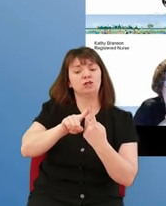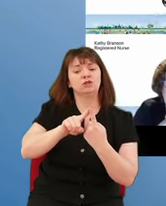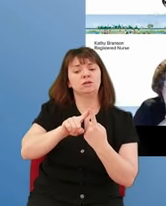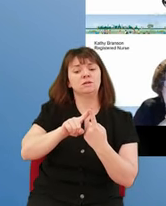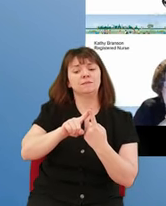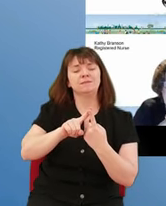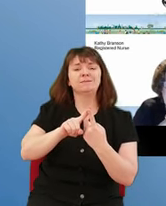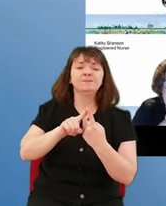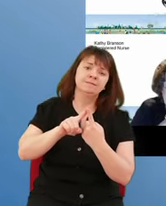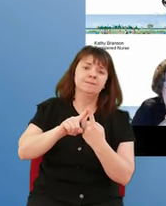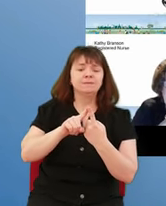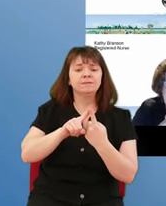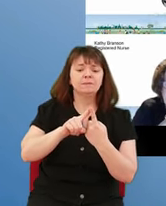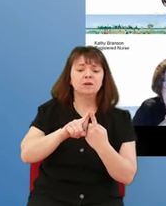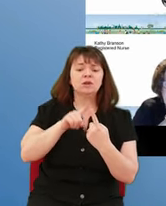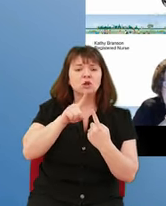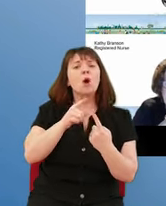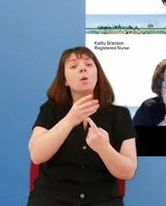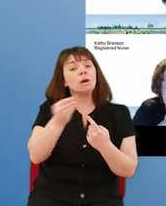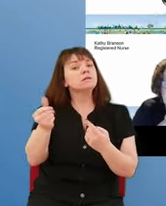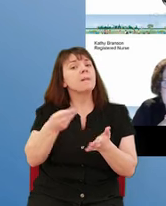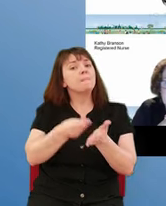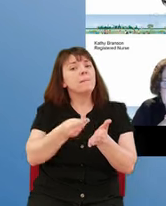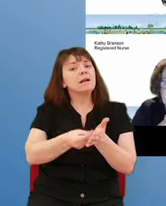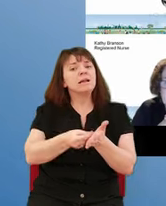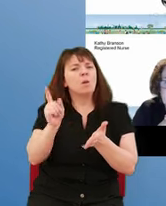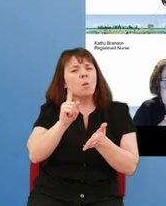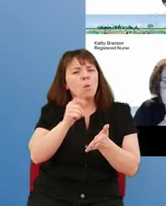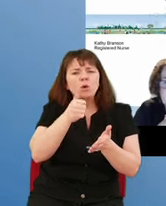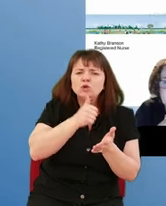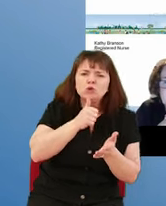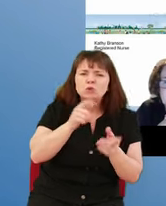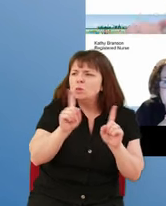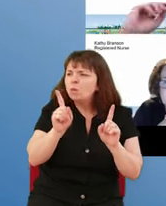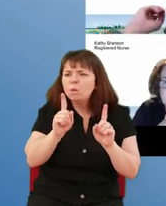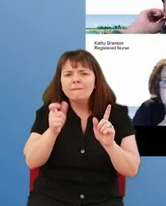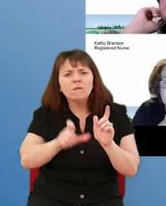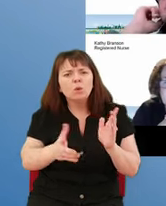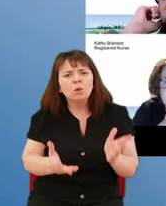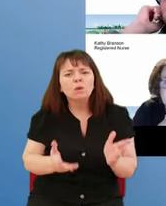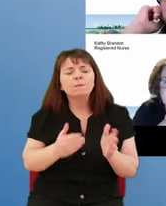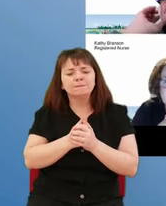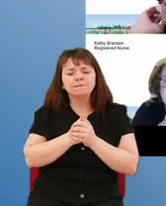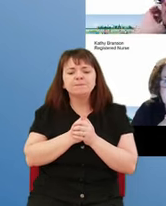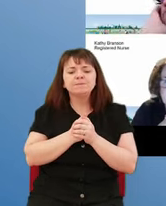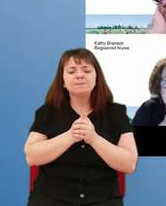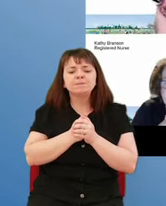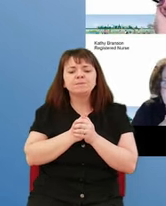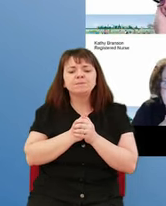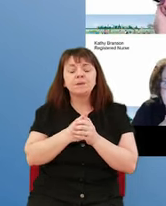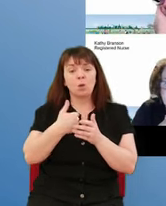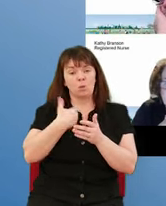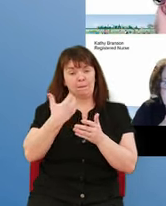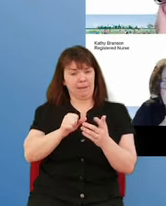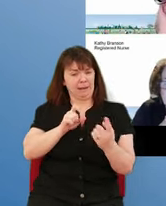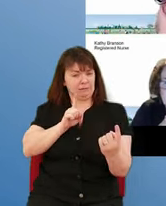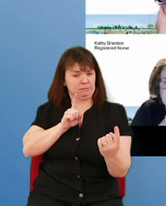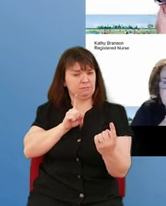We have been interested, and we have met with all the practices actually to talk about the bids that they've